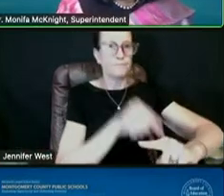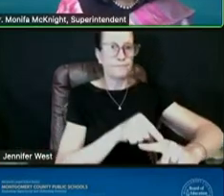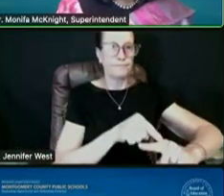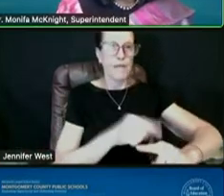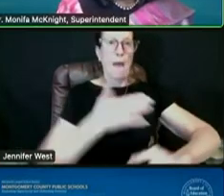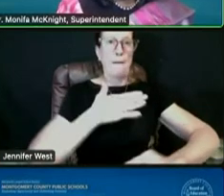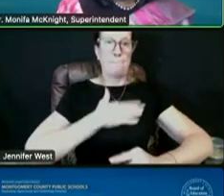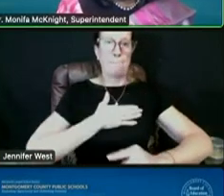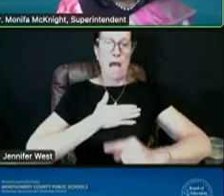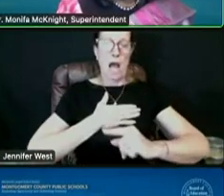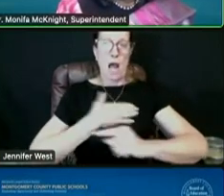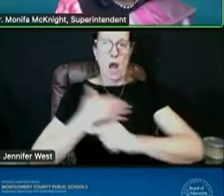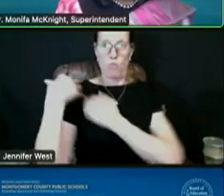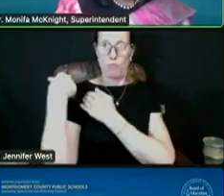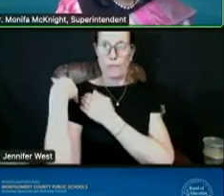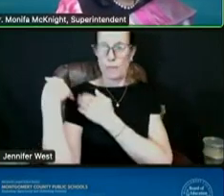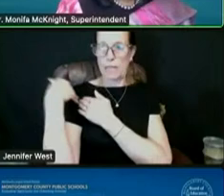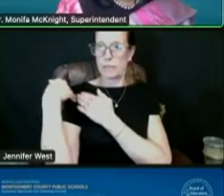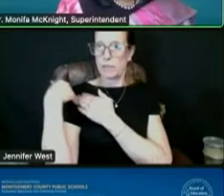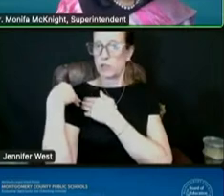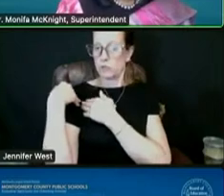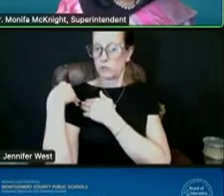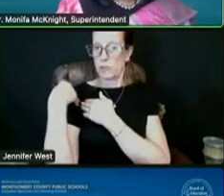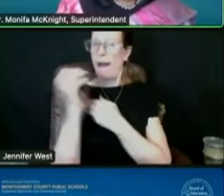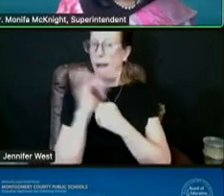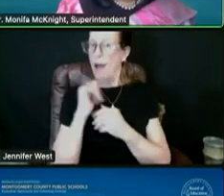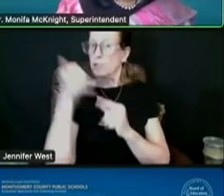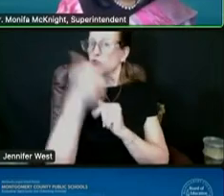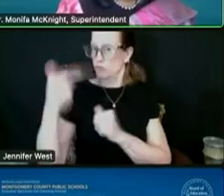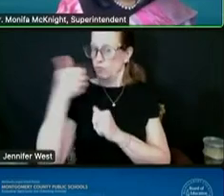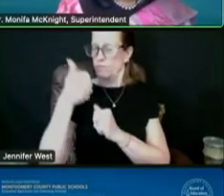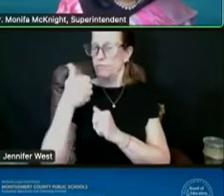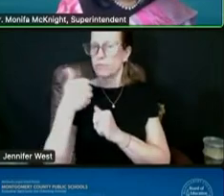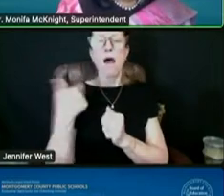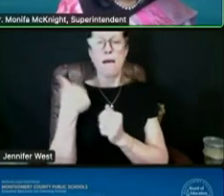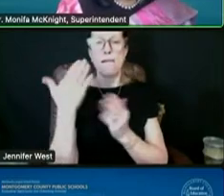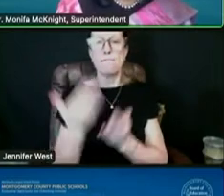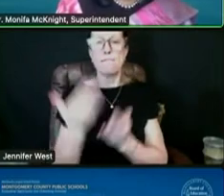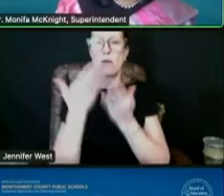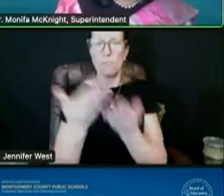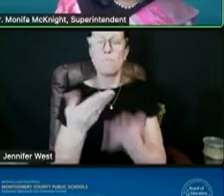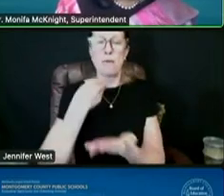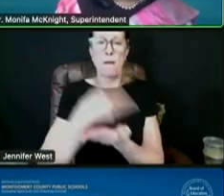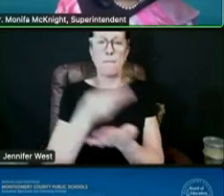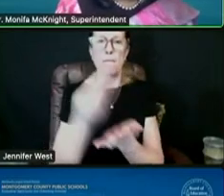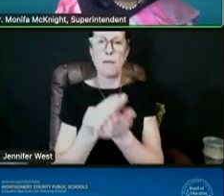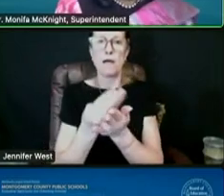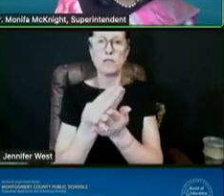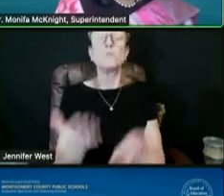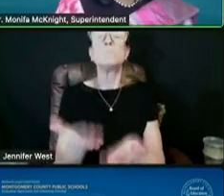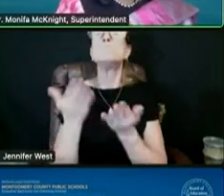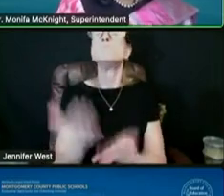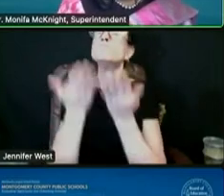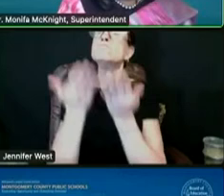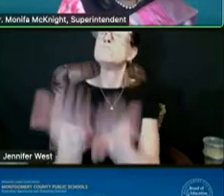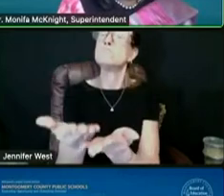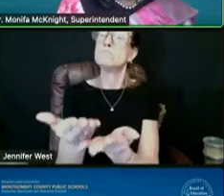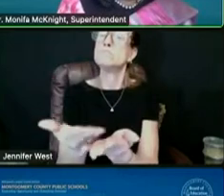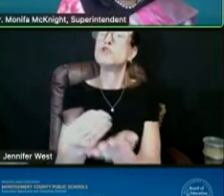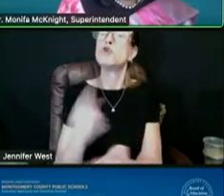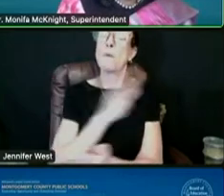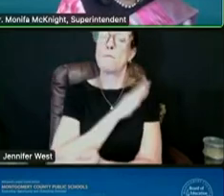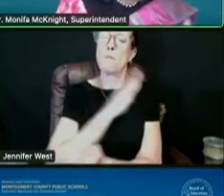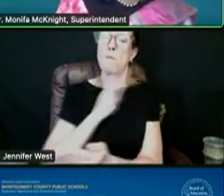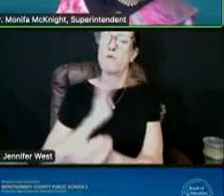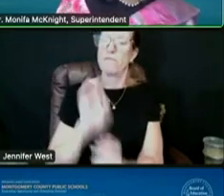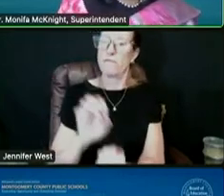responsibility as the superintendent, I am going to recommend my budget to the Board of Education in December. So if you've been a parent in Montgomery